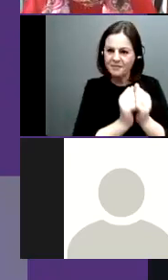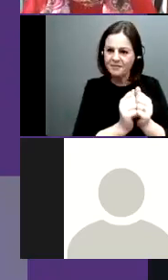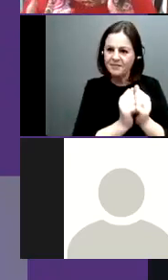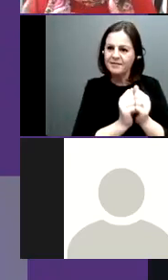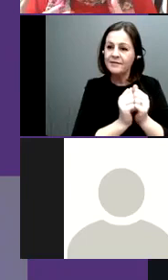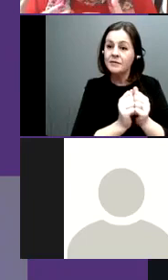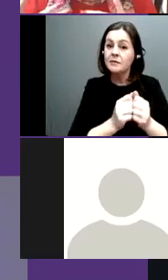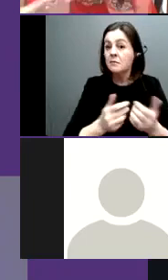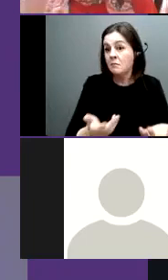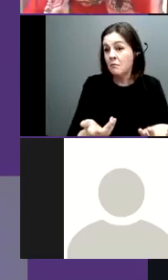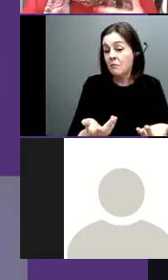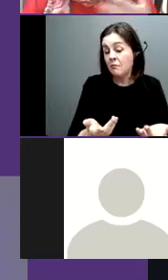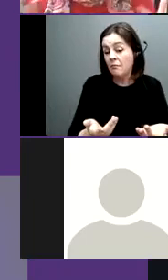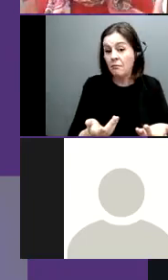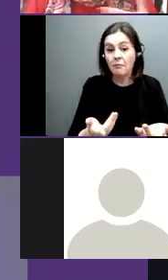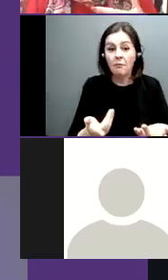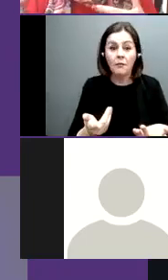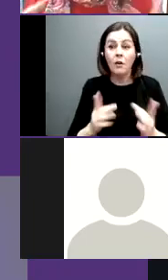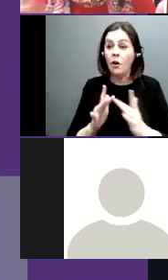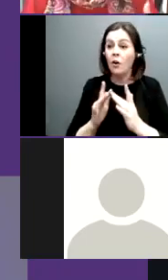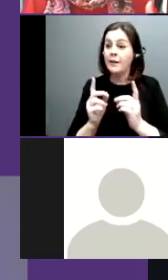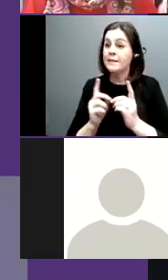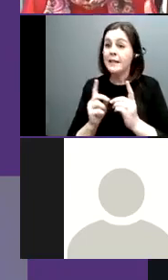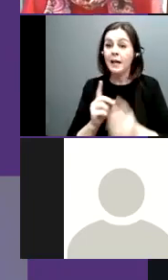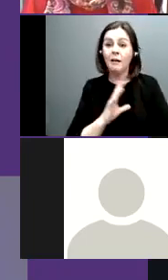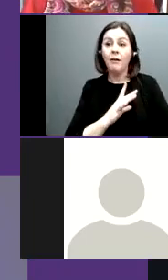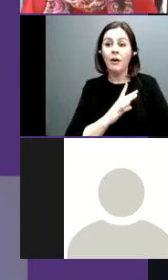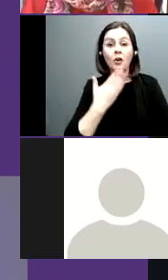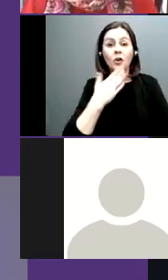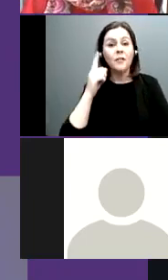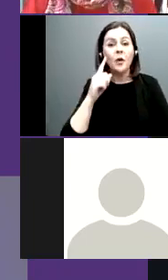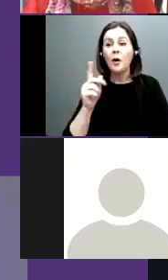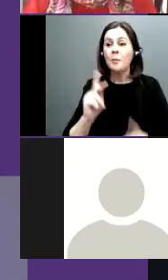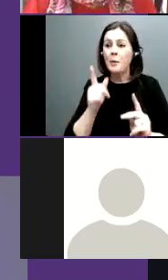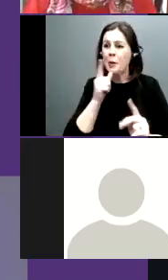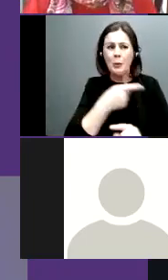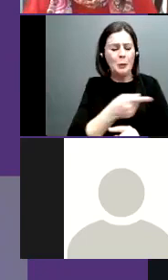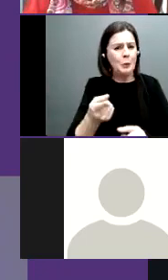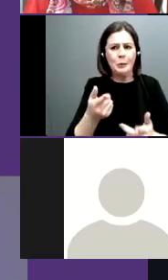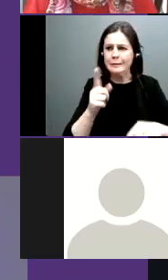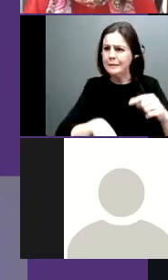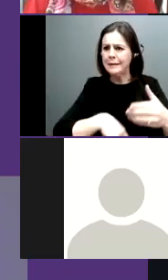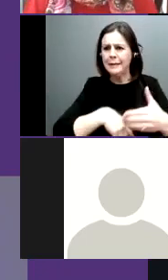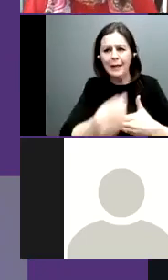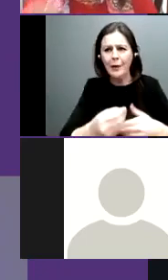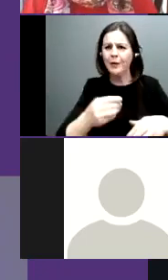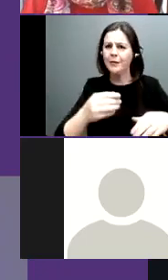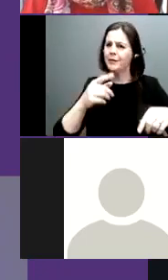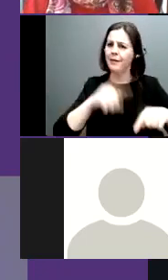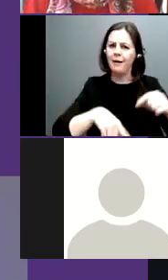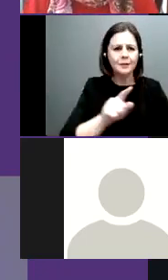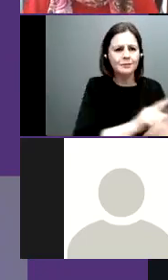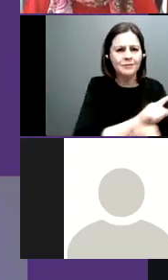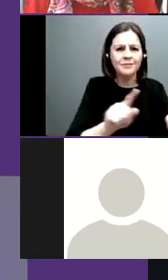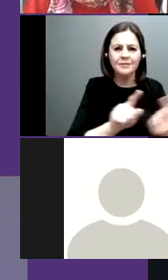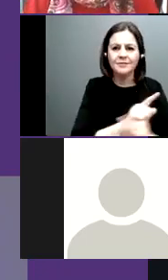that maybe don't have other forums or avenues in which they can meet people. But the reality